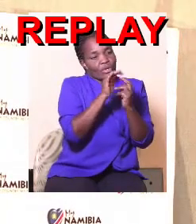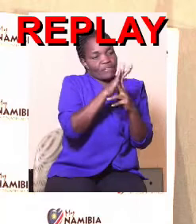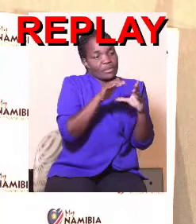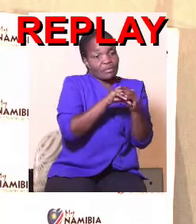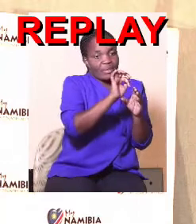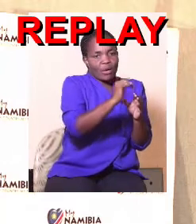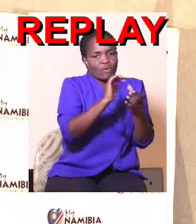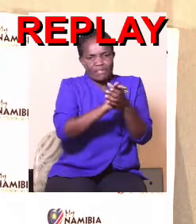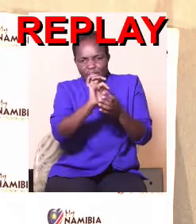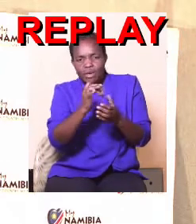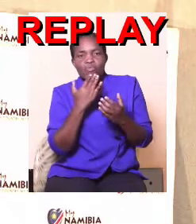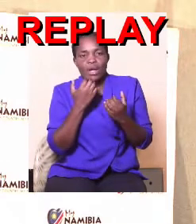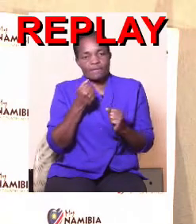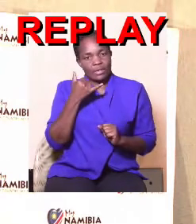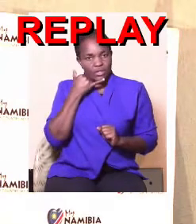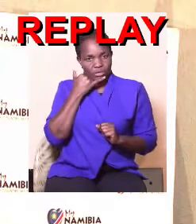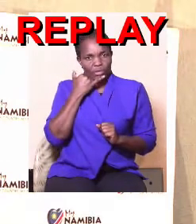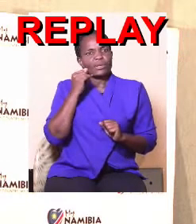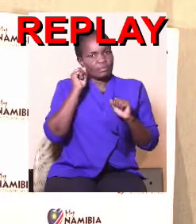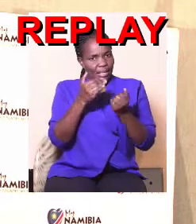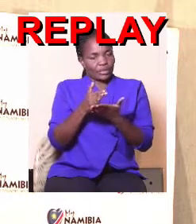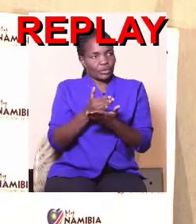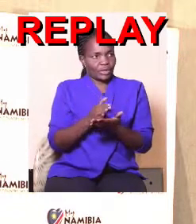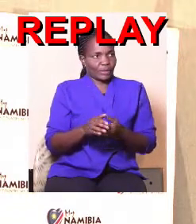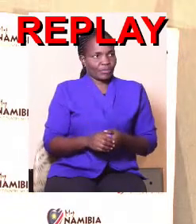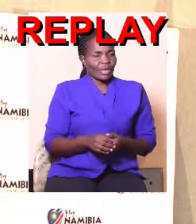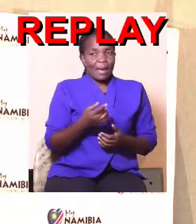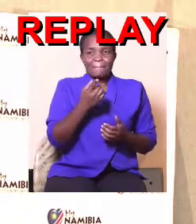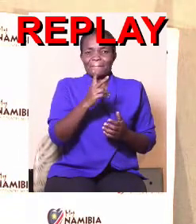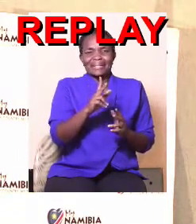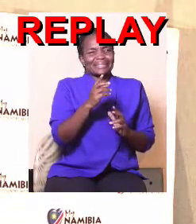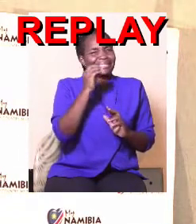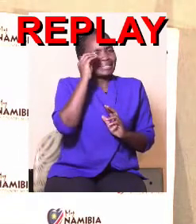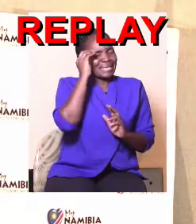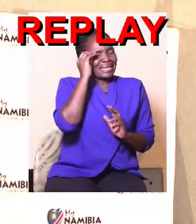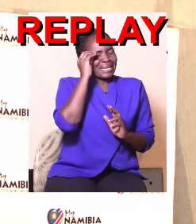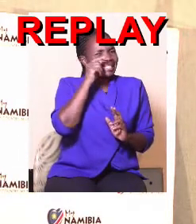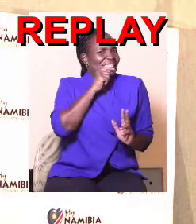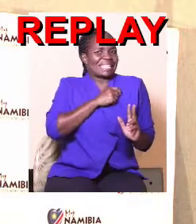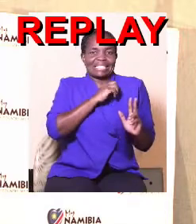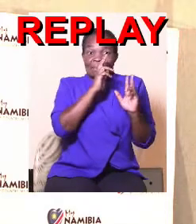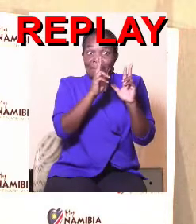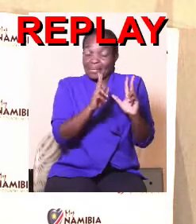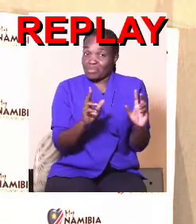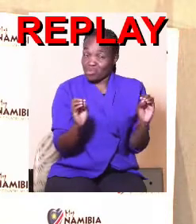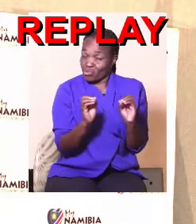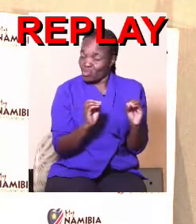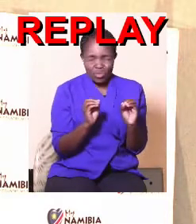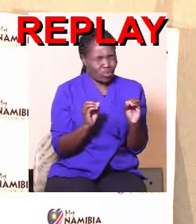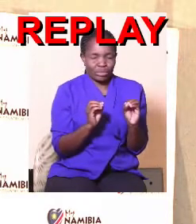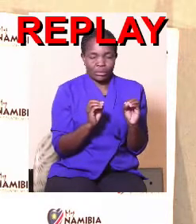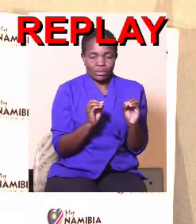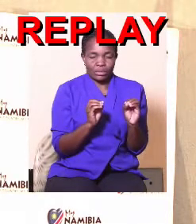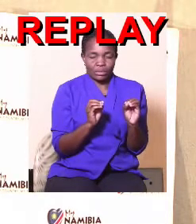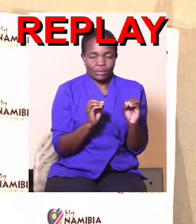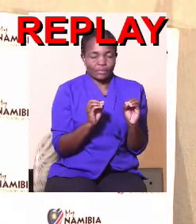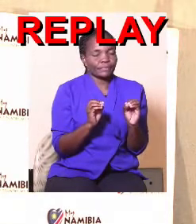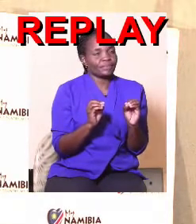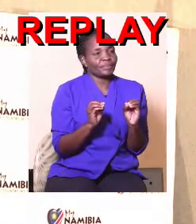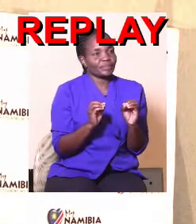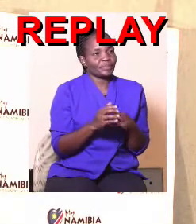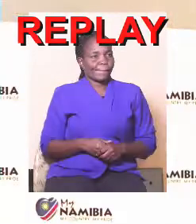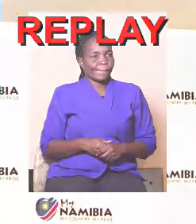phones, but if they don't know anybody trustworthy, and I want to underline this word, trustworthy, because